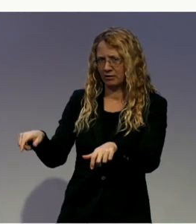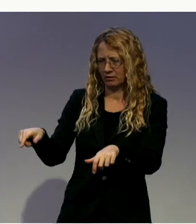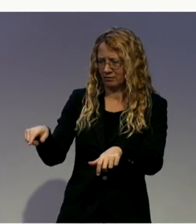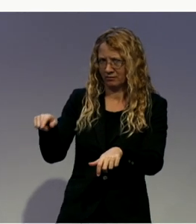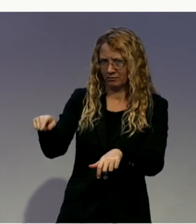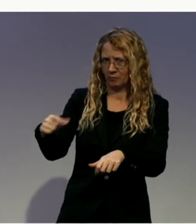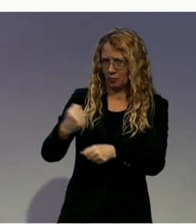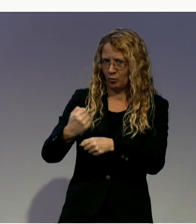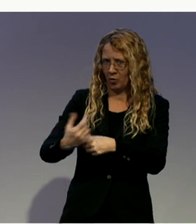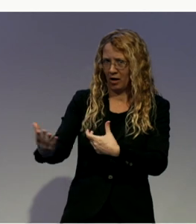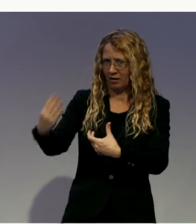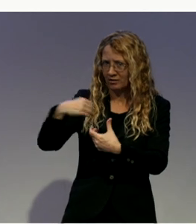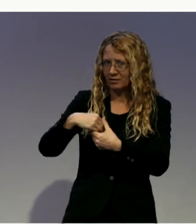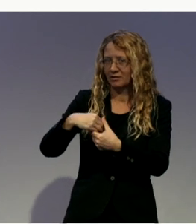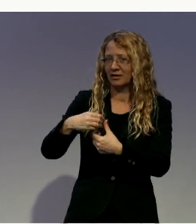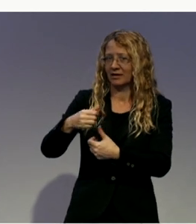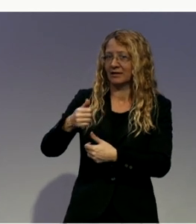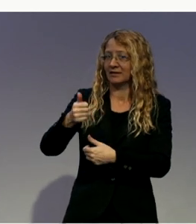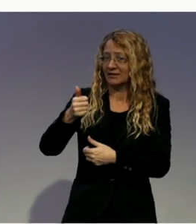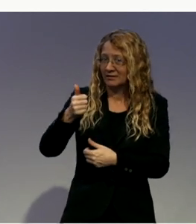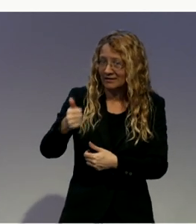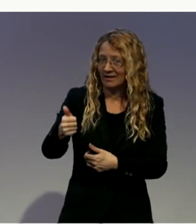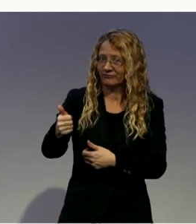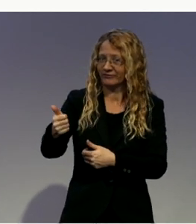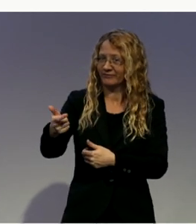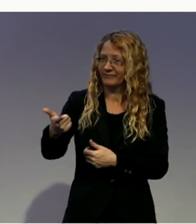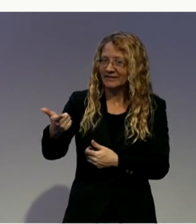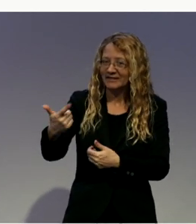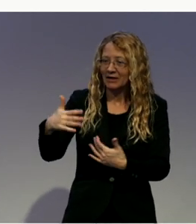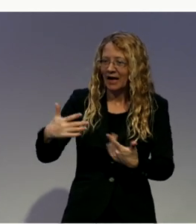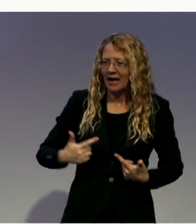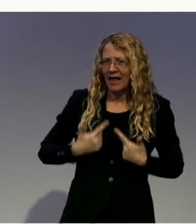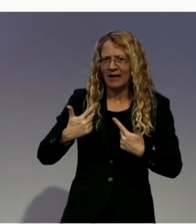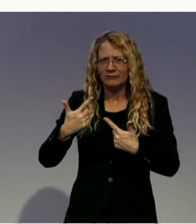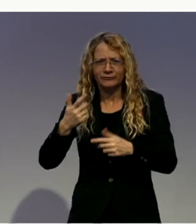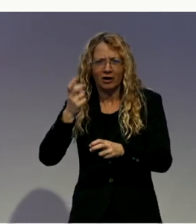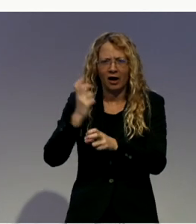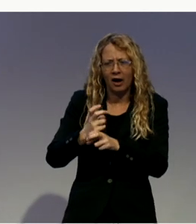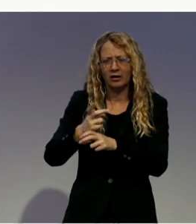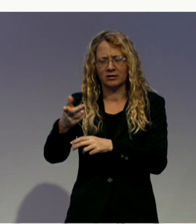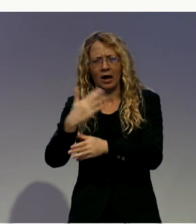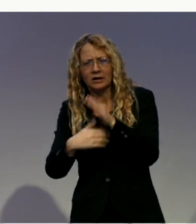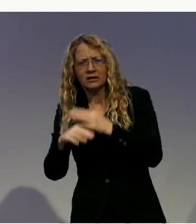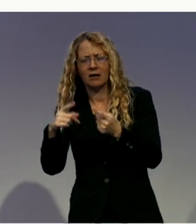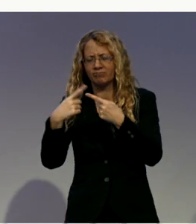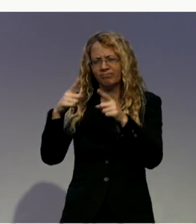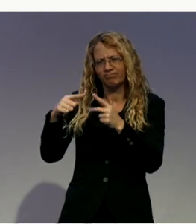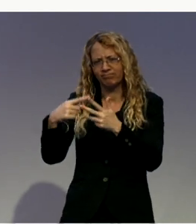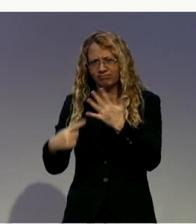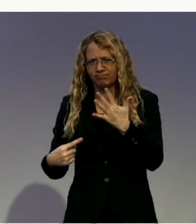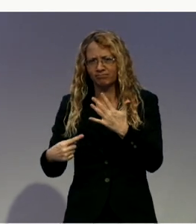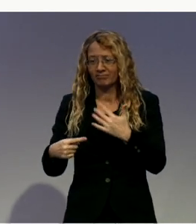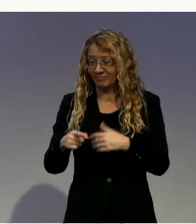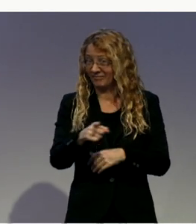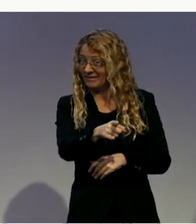common understanding, and they know the challenges, and they are the front picture. I mean, Engineer Alaa, when